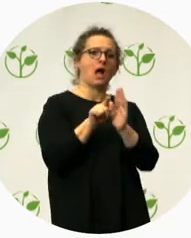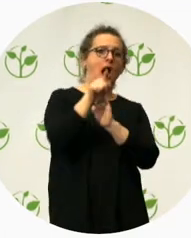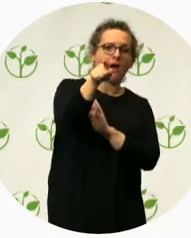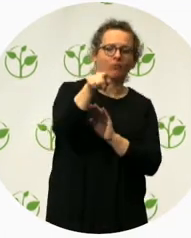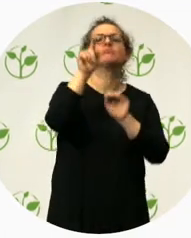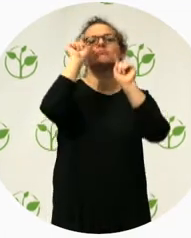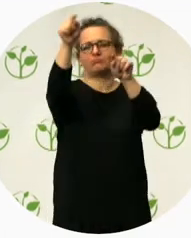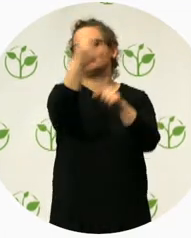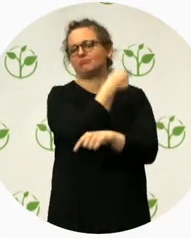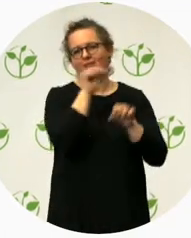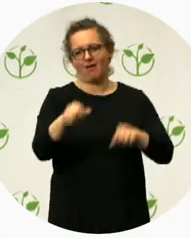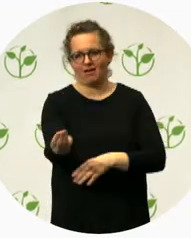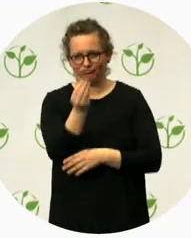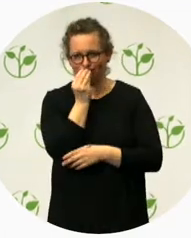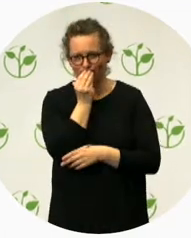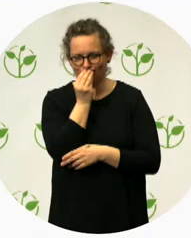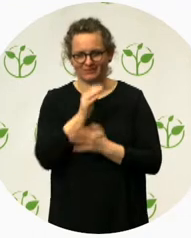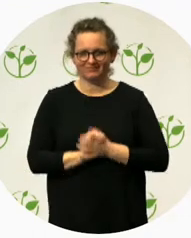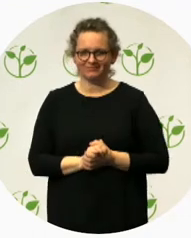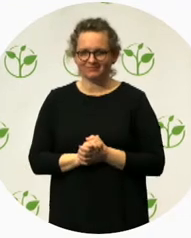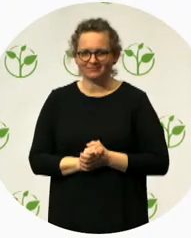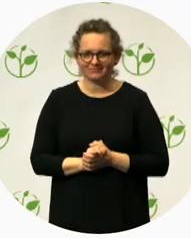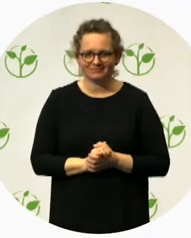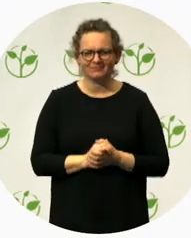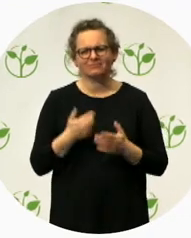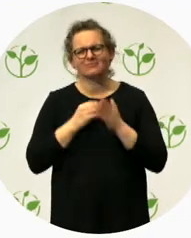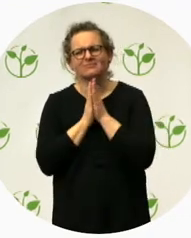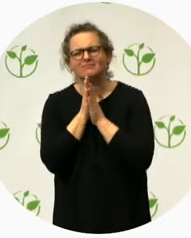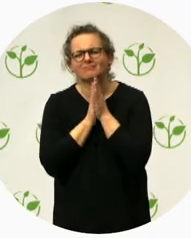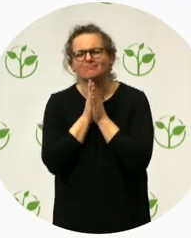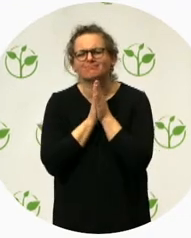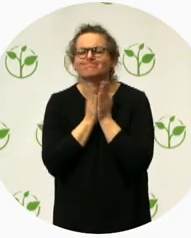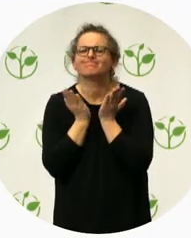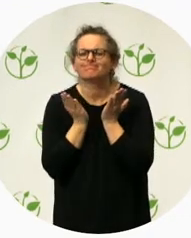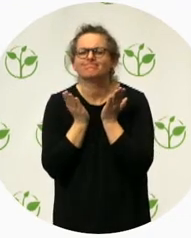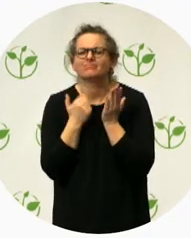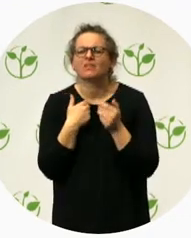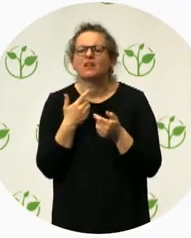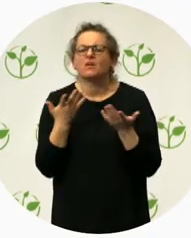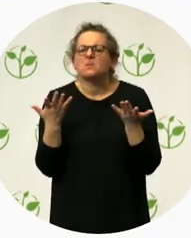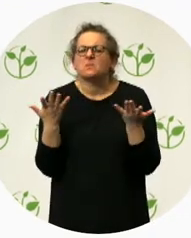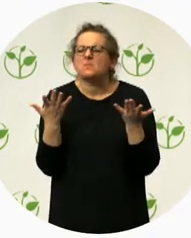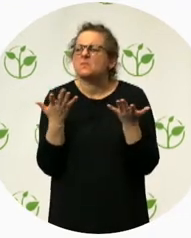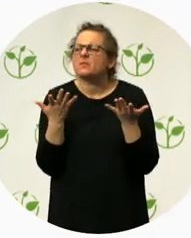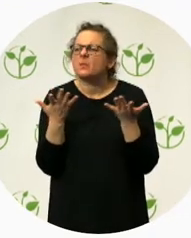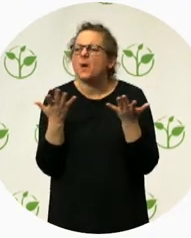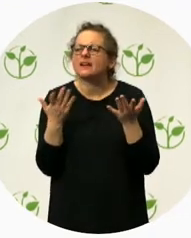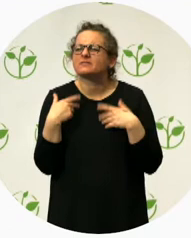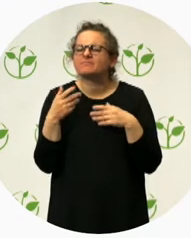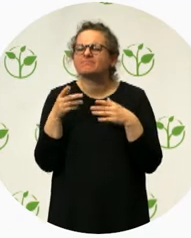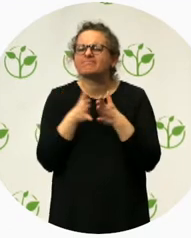that. Okay, tell us a little bit about the trail, because we have the accessibility trail this evening, straight after the keynotes. Tell us a little bit about that.